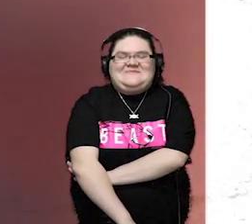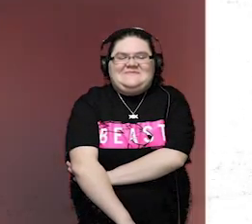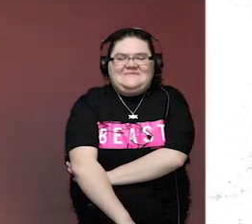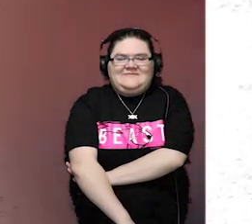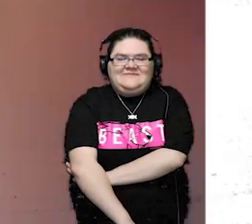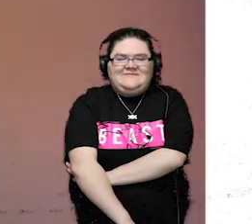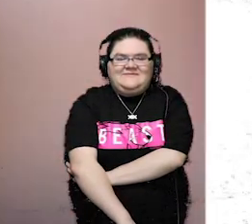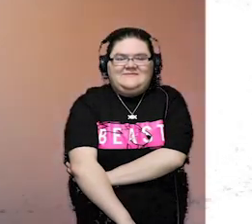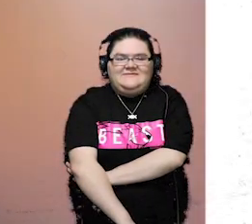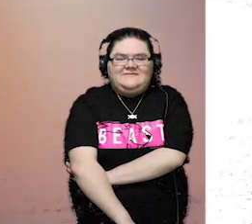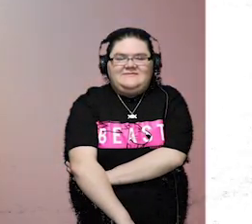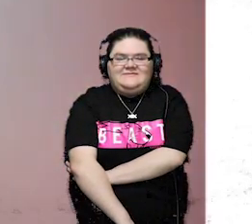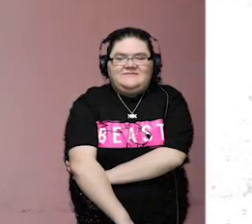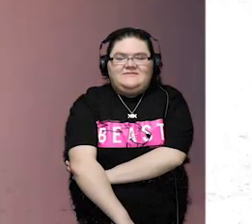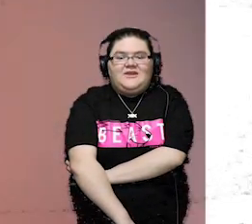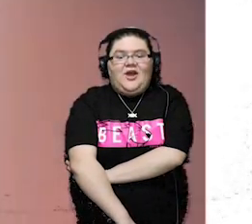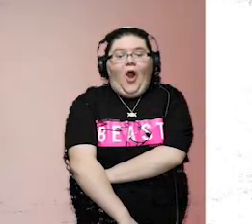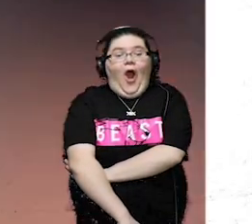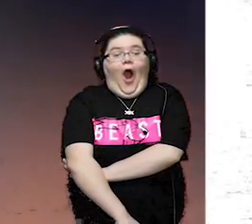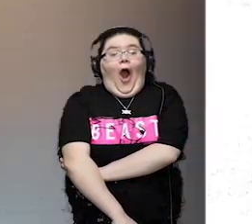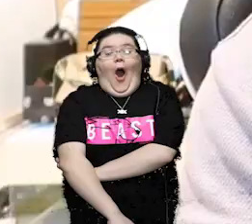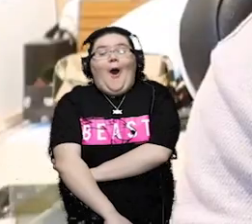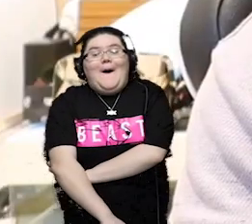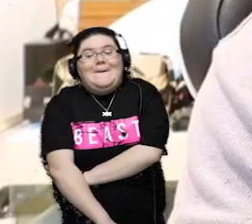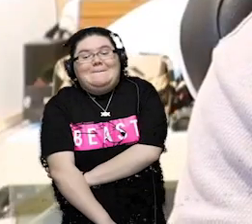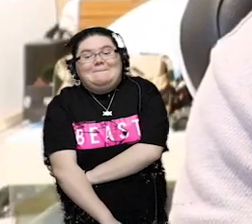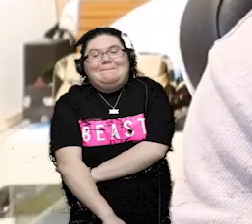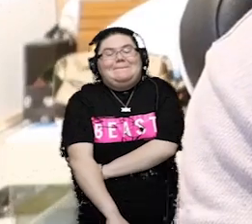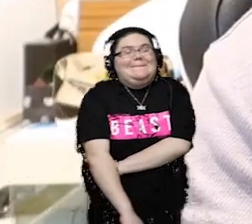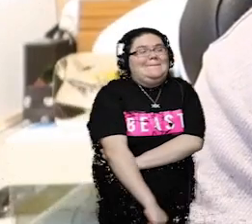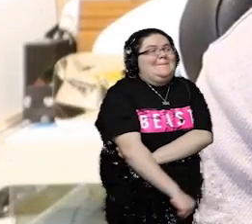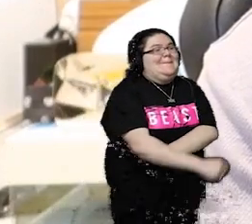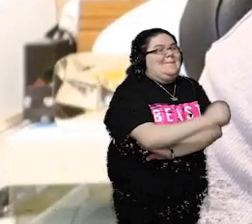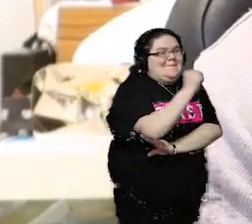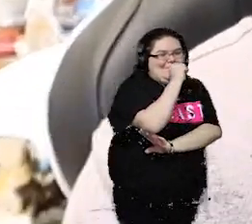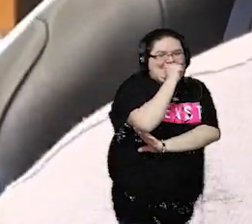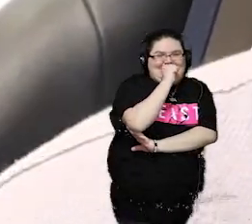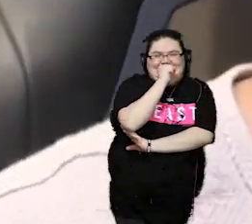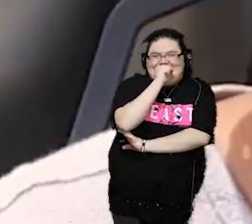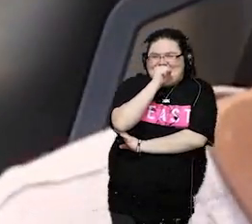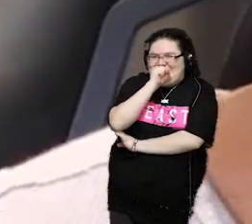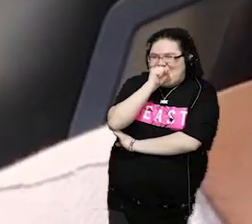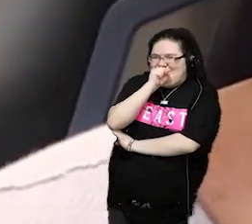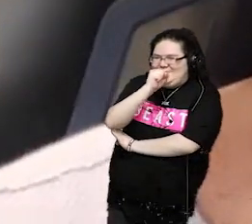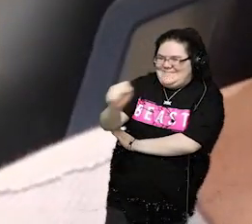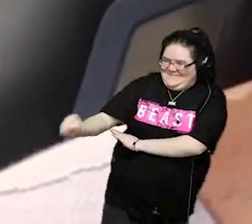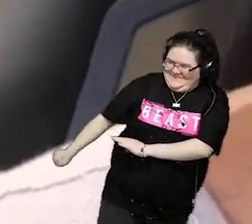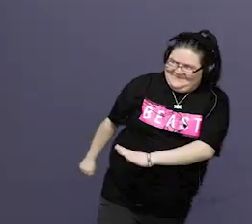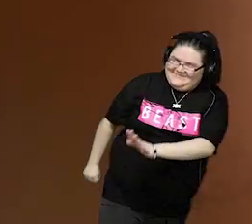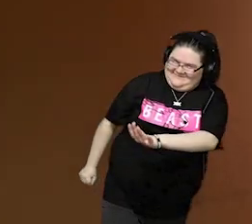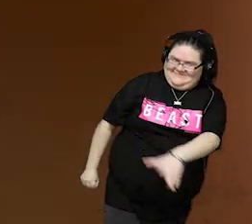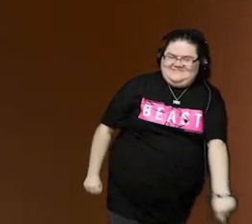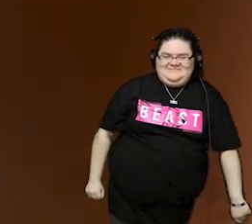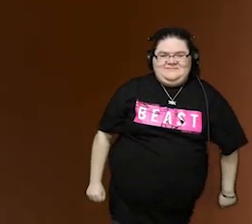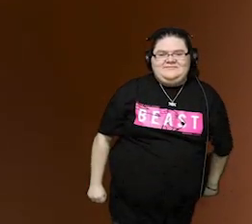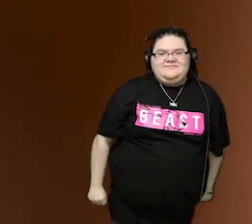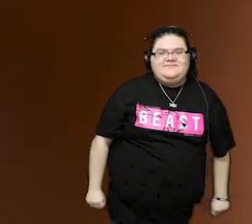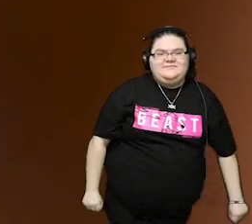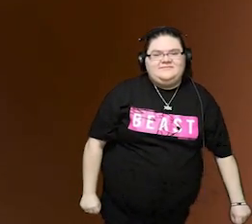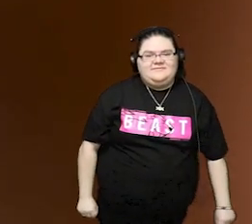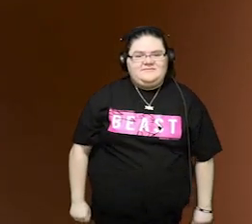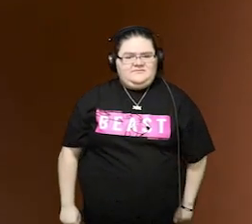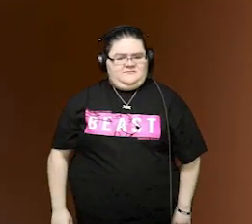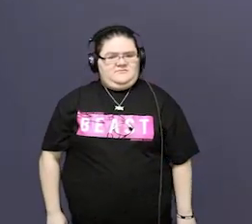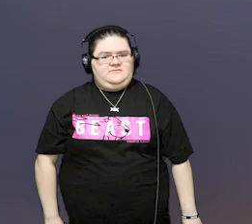What? Oh, I'm sorry, they're talking about things we could cheat on. Oh.